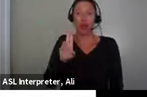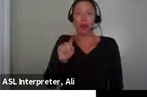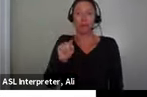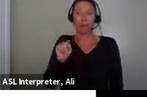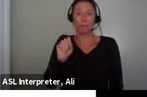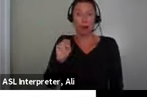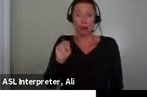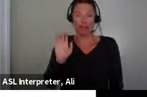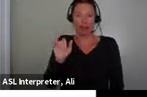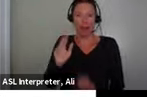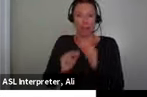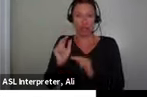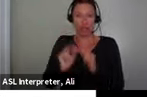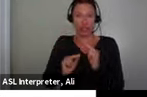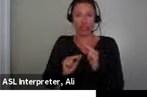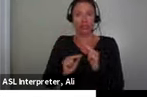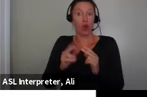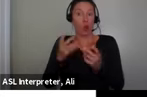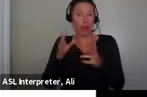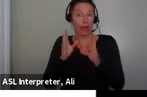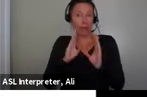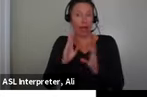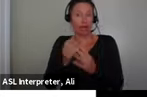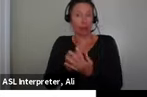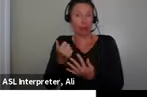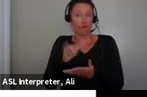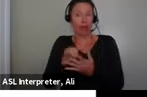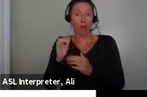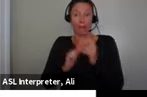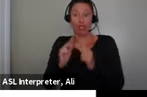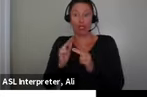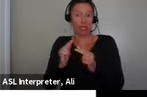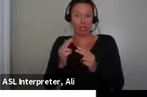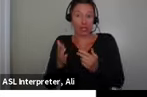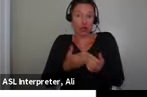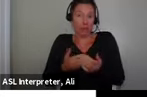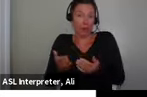So it's slated to be removed no matter what.